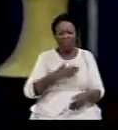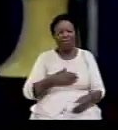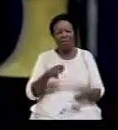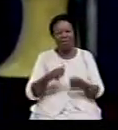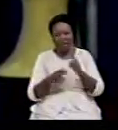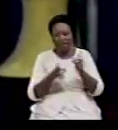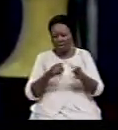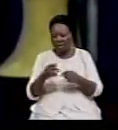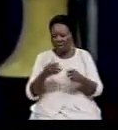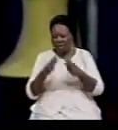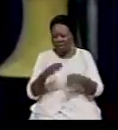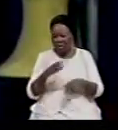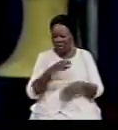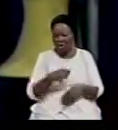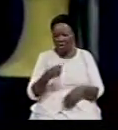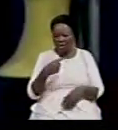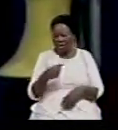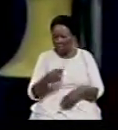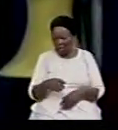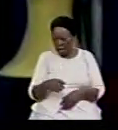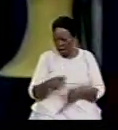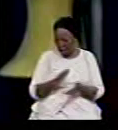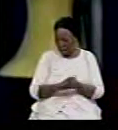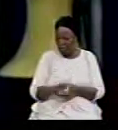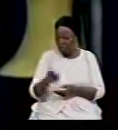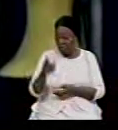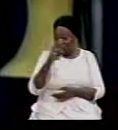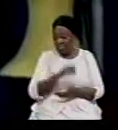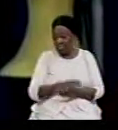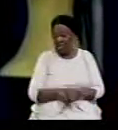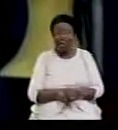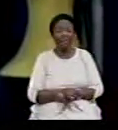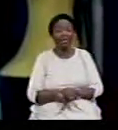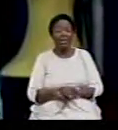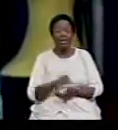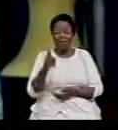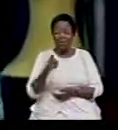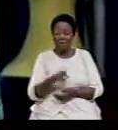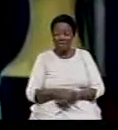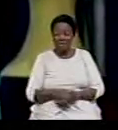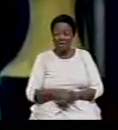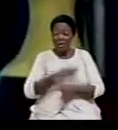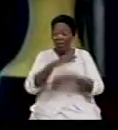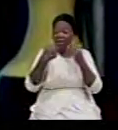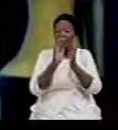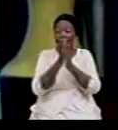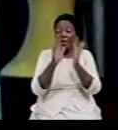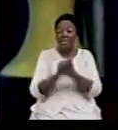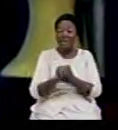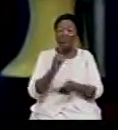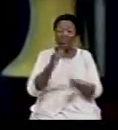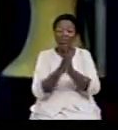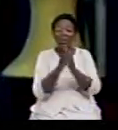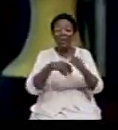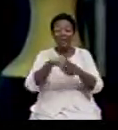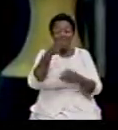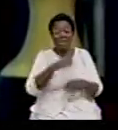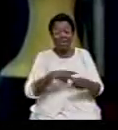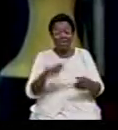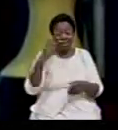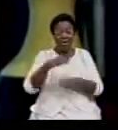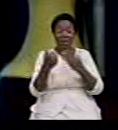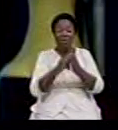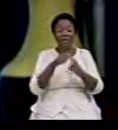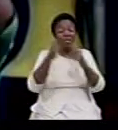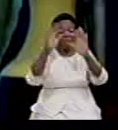you, you of all people, all the prayers that they've prayed, blinders have opened, the lame, they have risen up, they